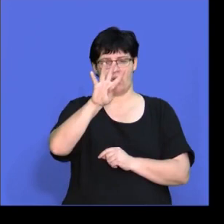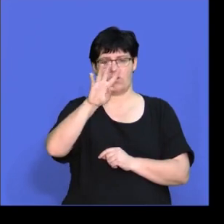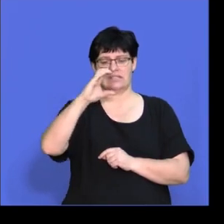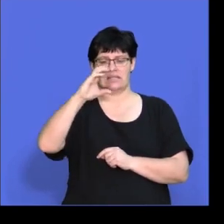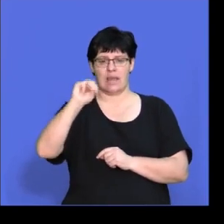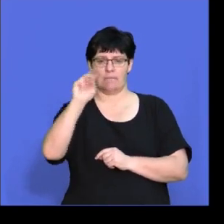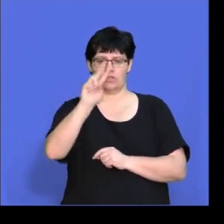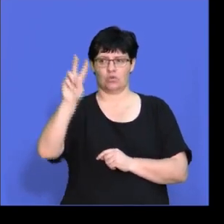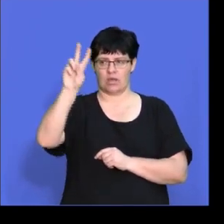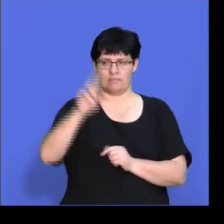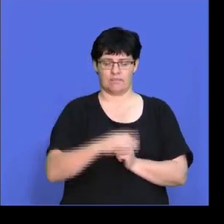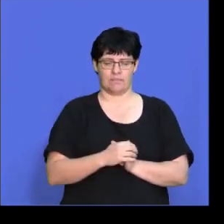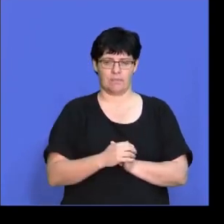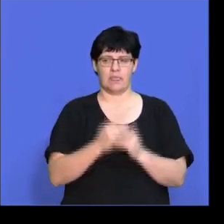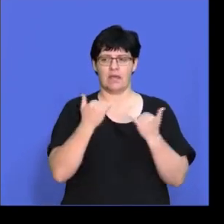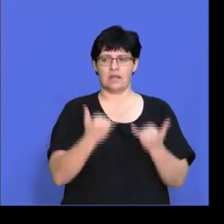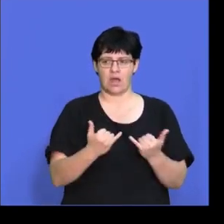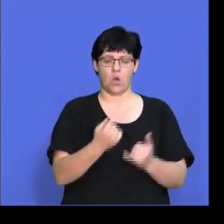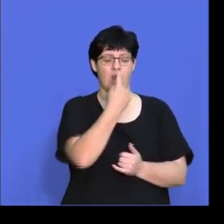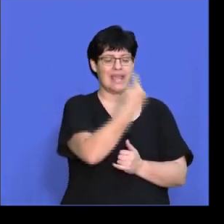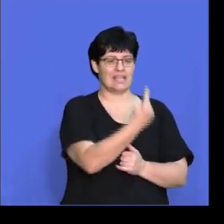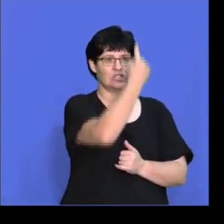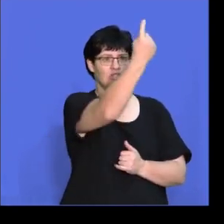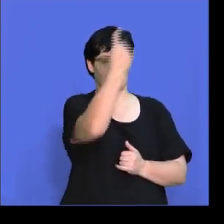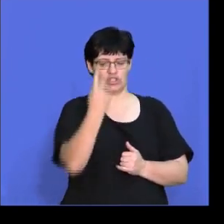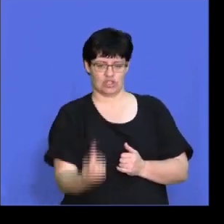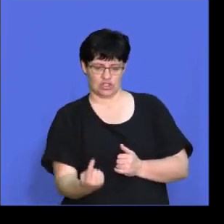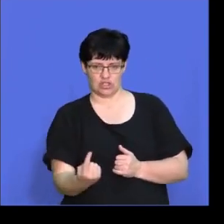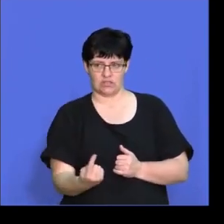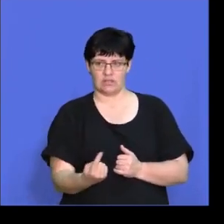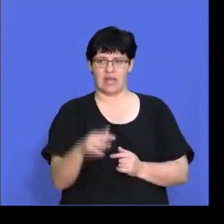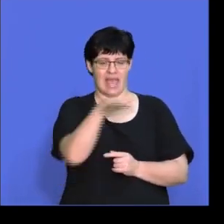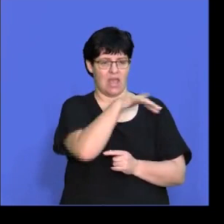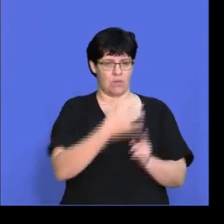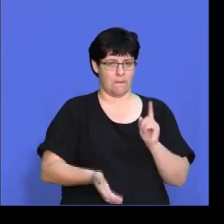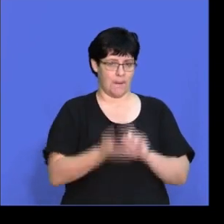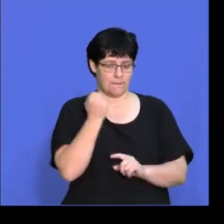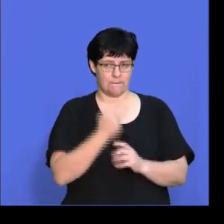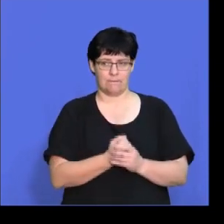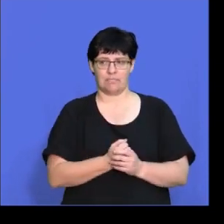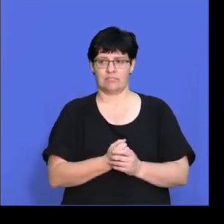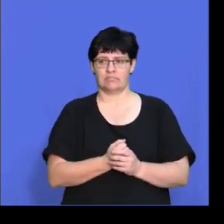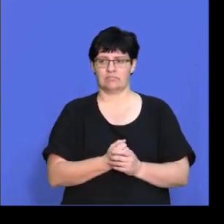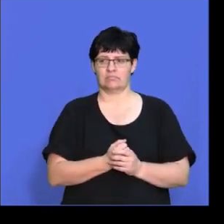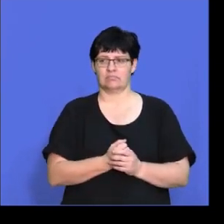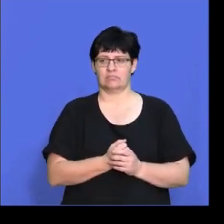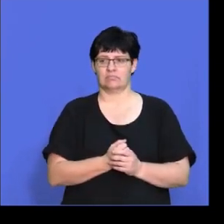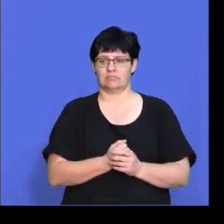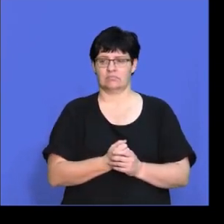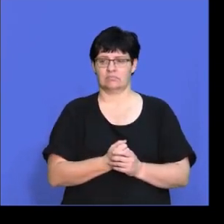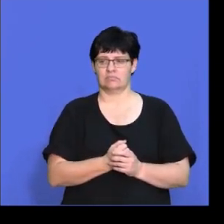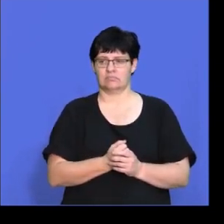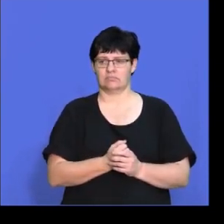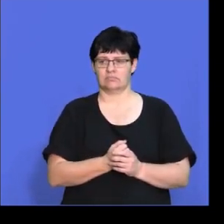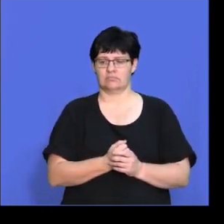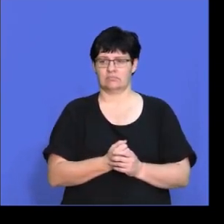squared. I'm now going to find the area of each small triangle. So let's just do that. I think what I'll do is find the areas